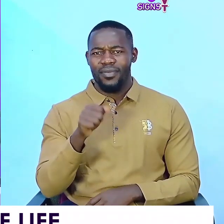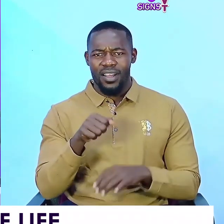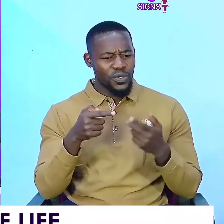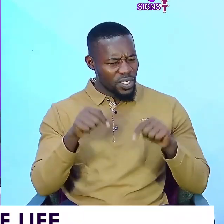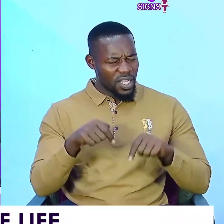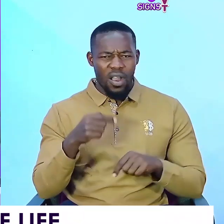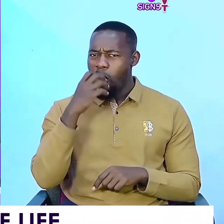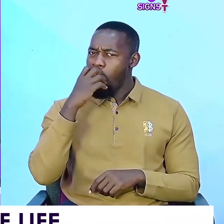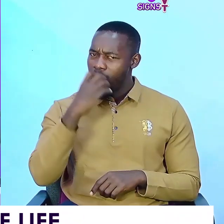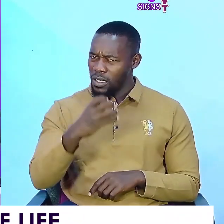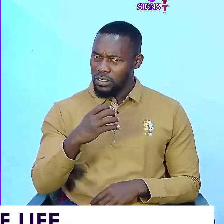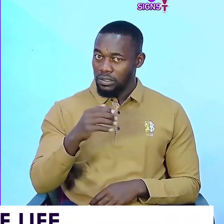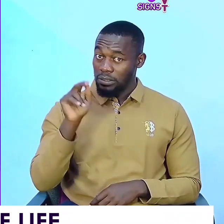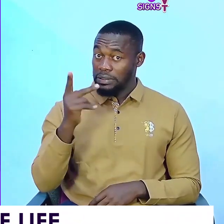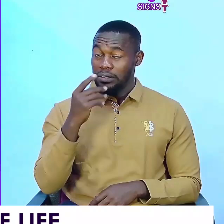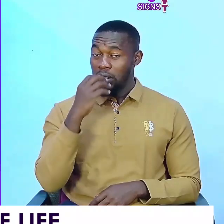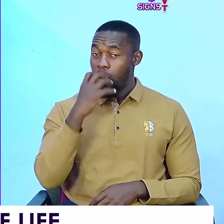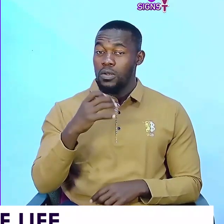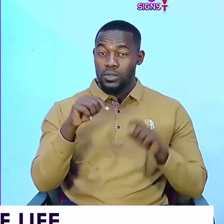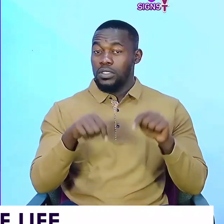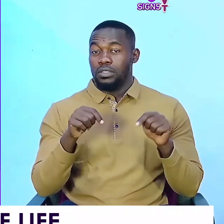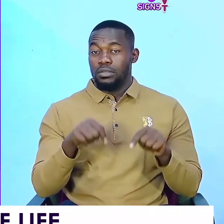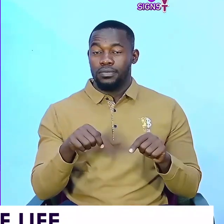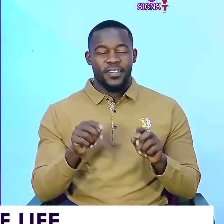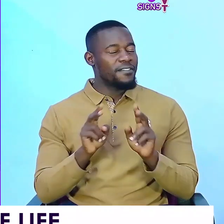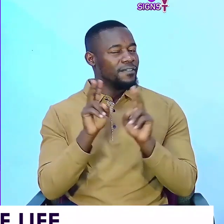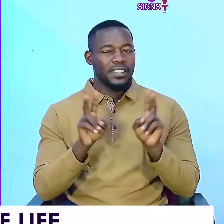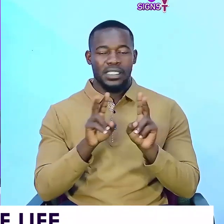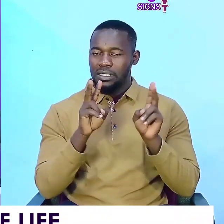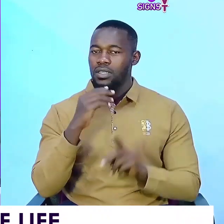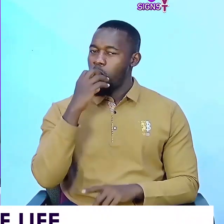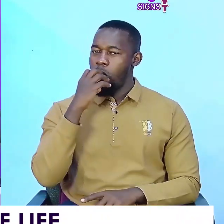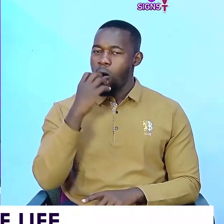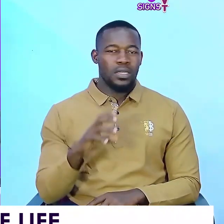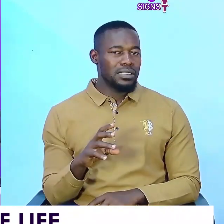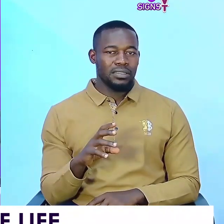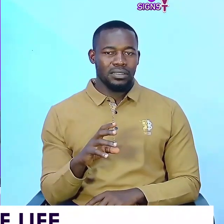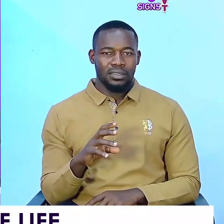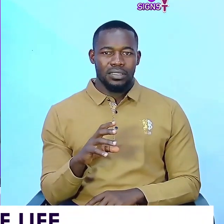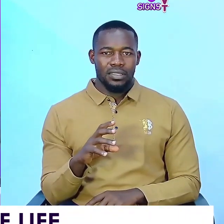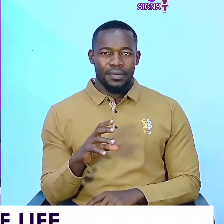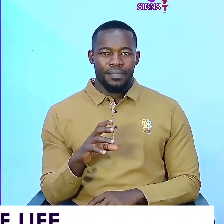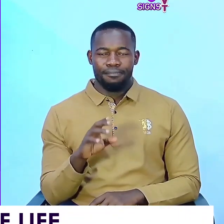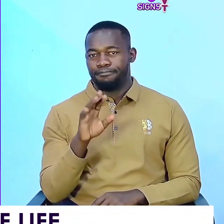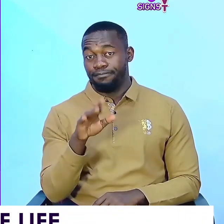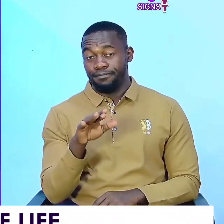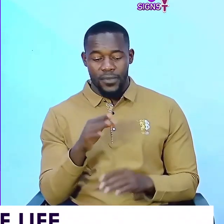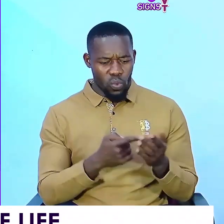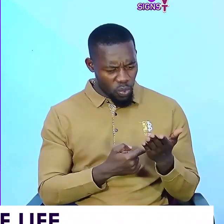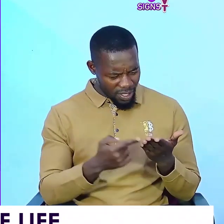hot afternoon in Kenya today. Really? Yeah, hot. Very, very hot. It's been a hot